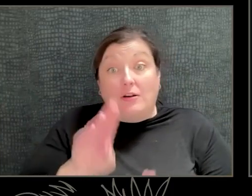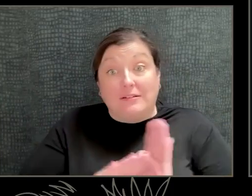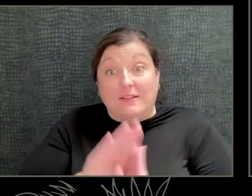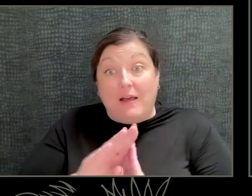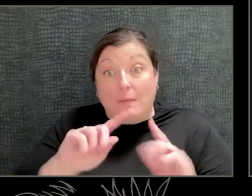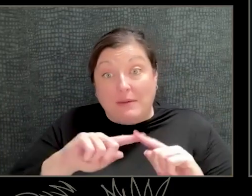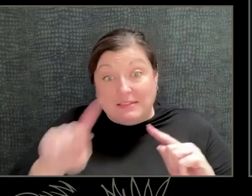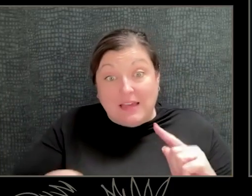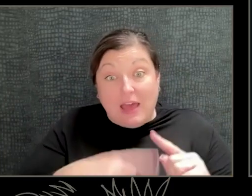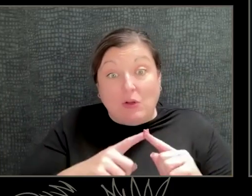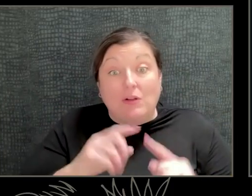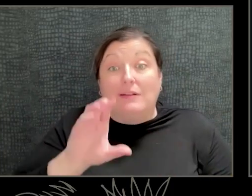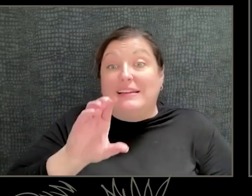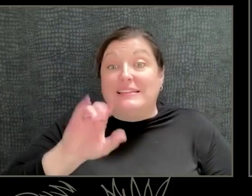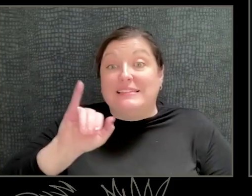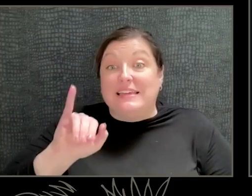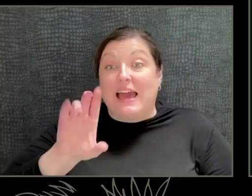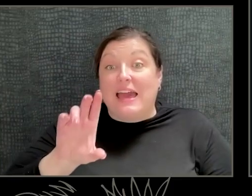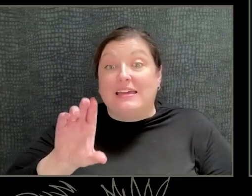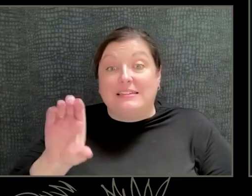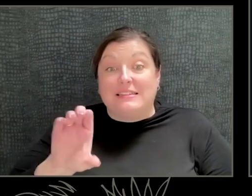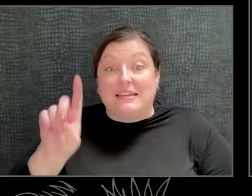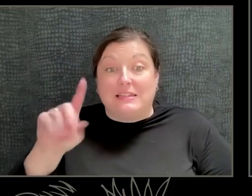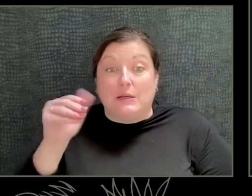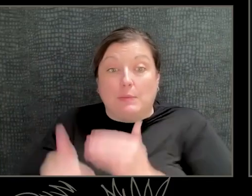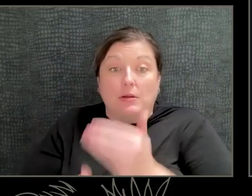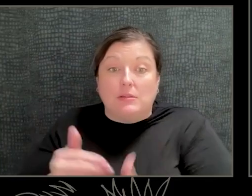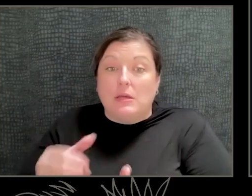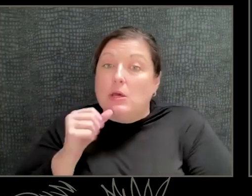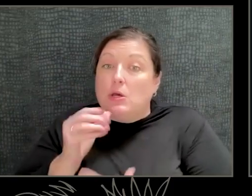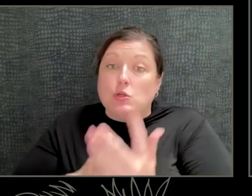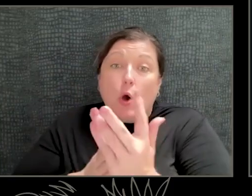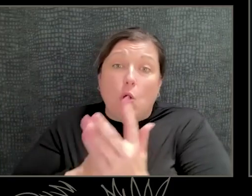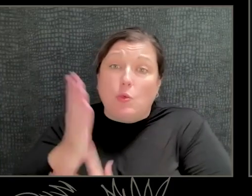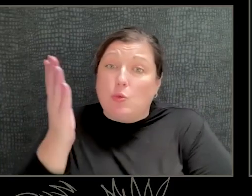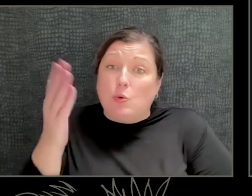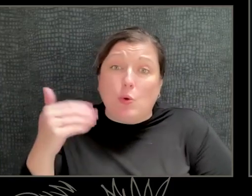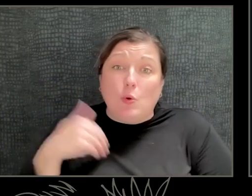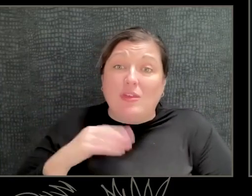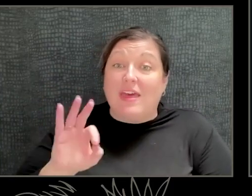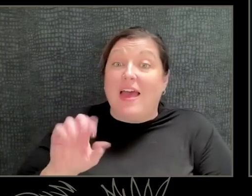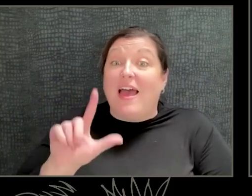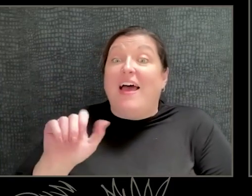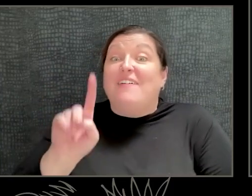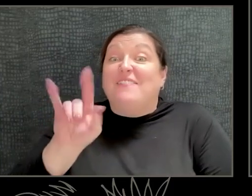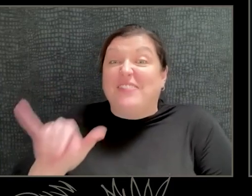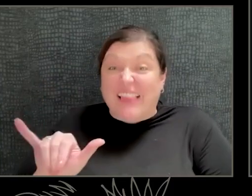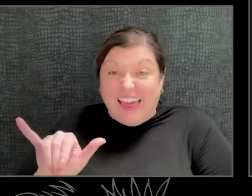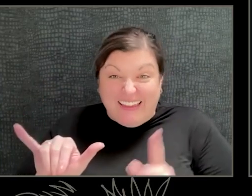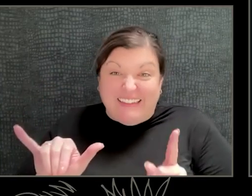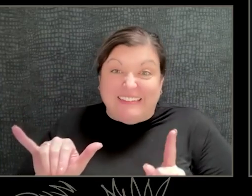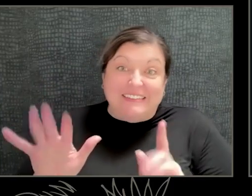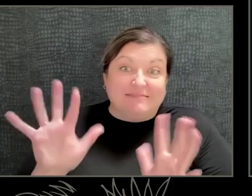process, like don't put your team through the flaky test nightmare. You need to create a standard,